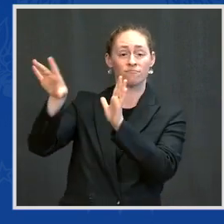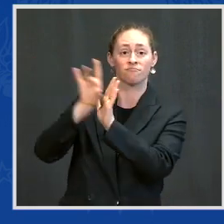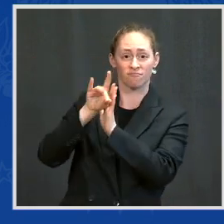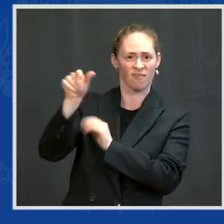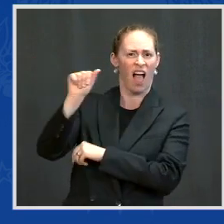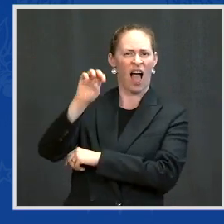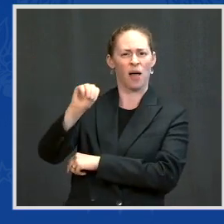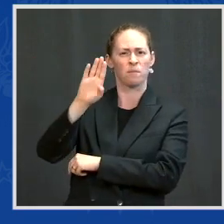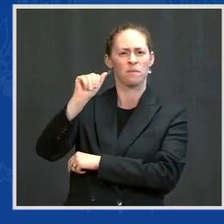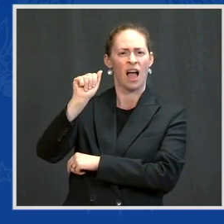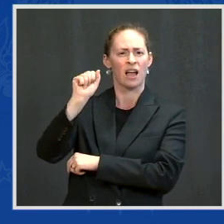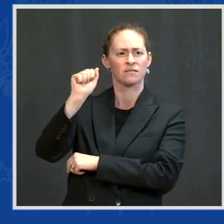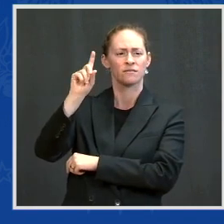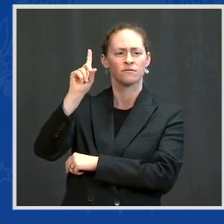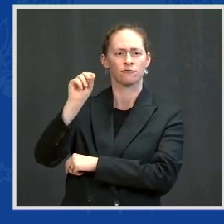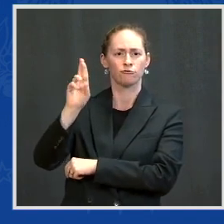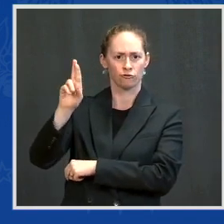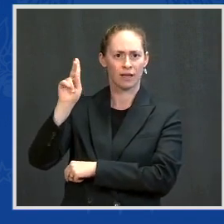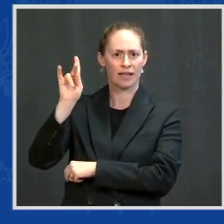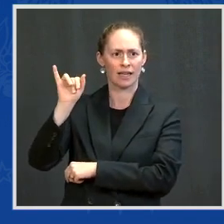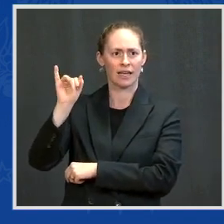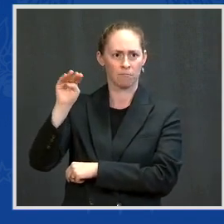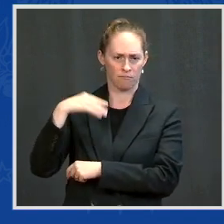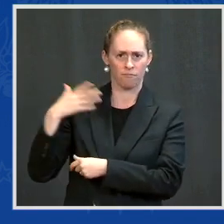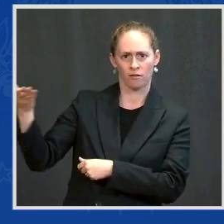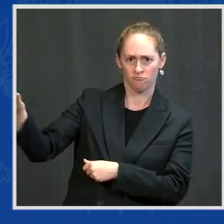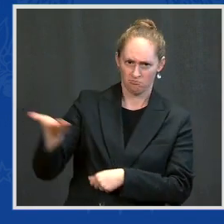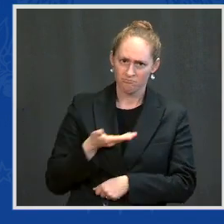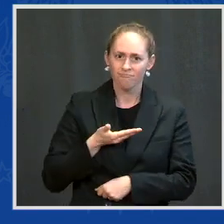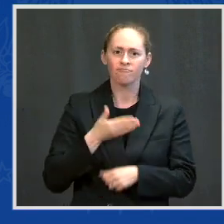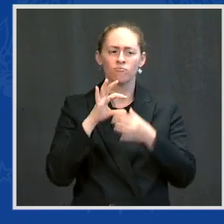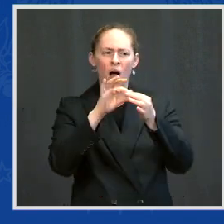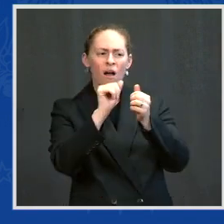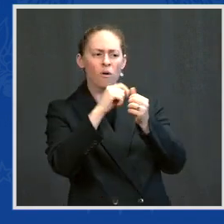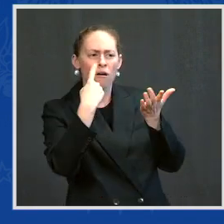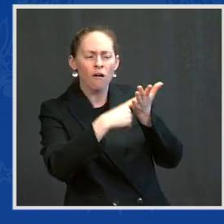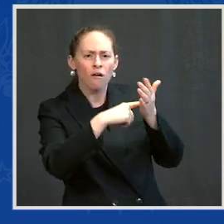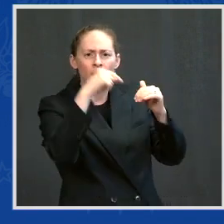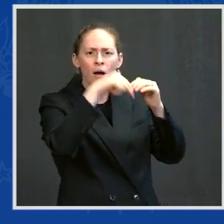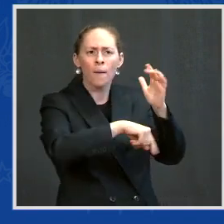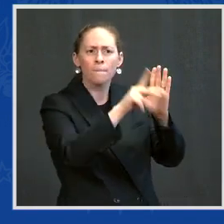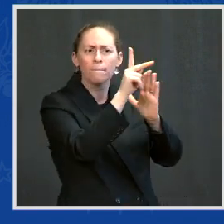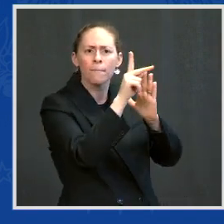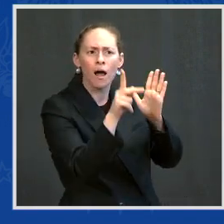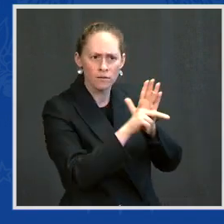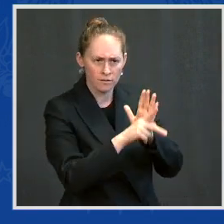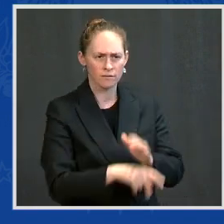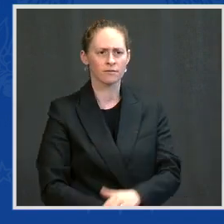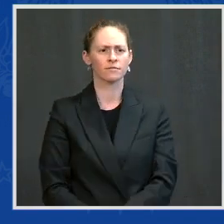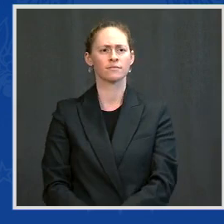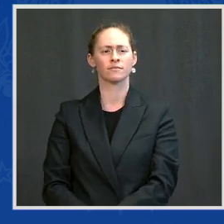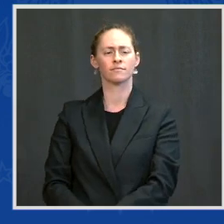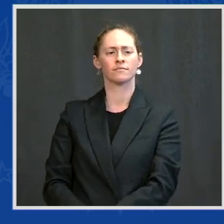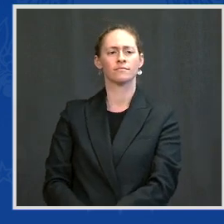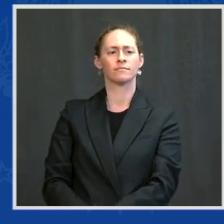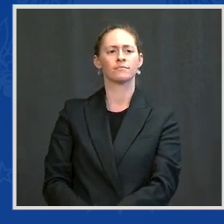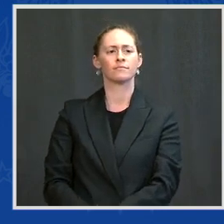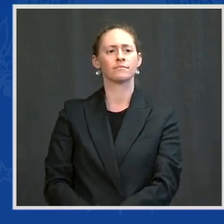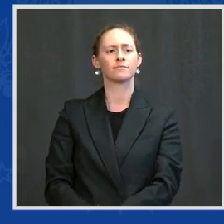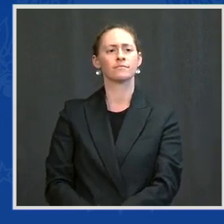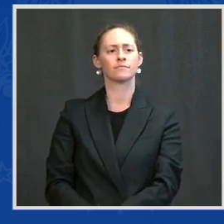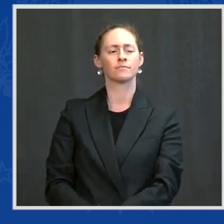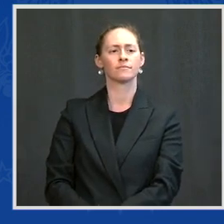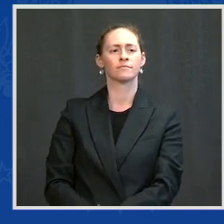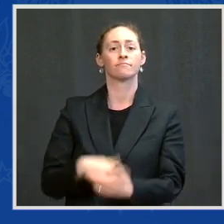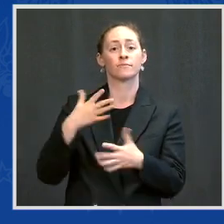Korea policy. This reflects the firm commitment of the U.S. for